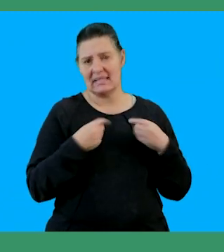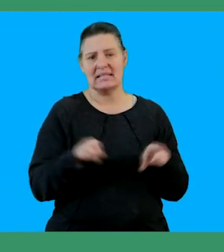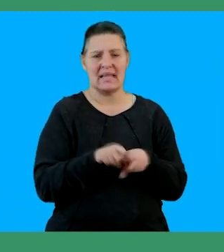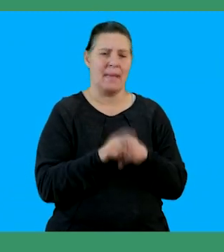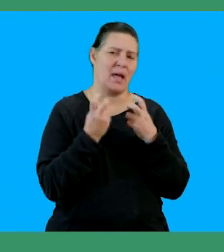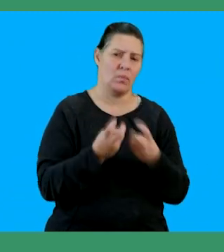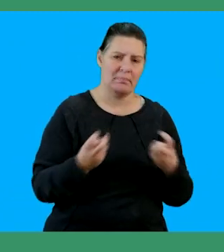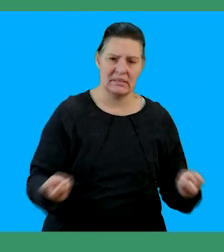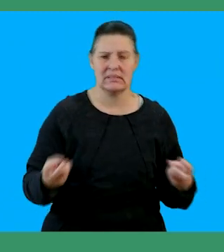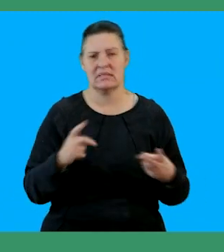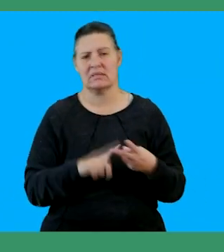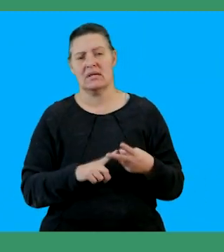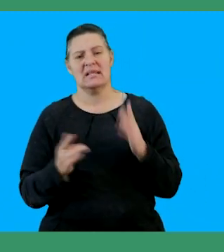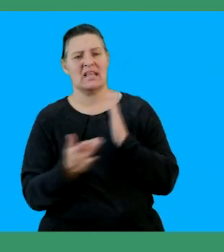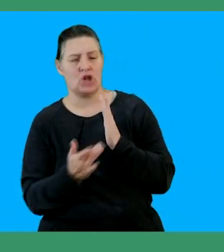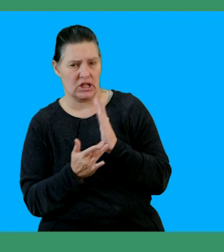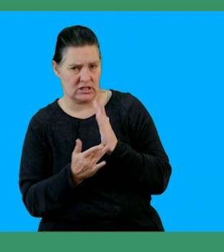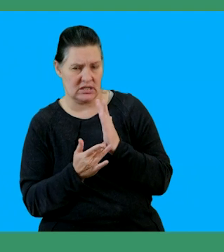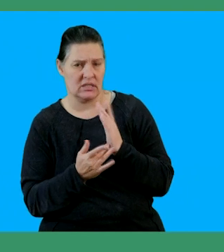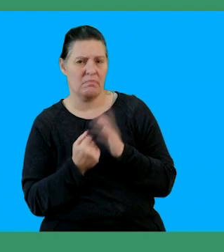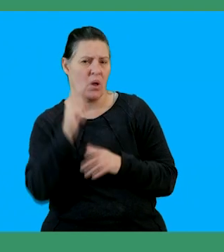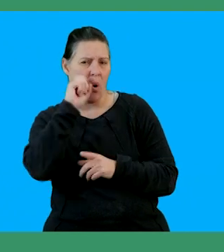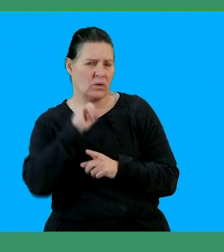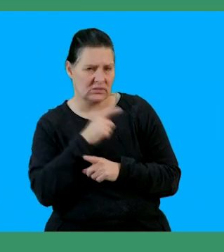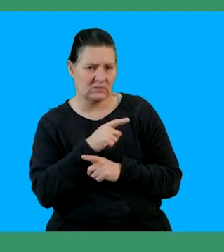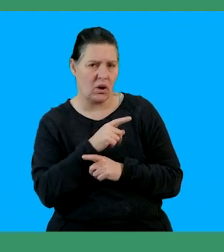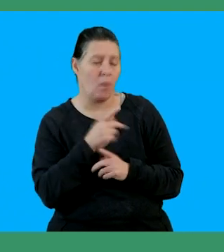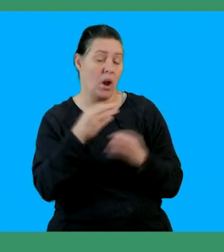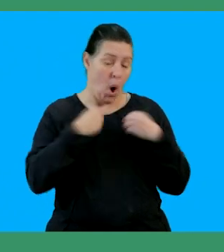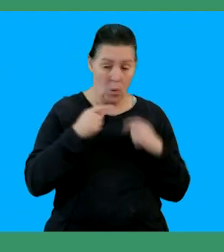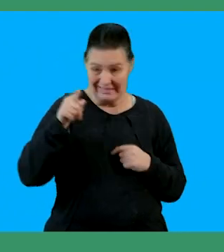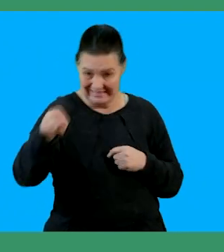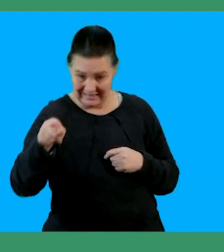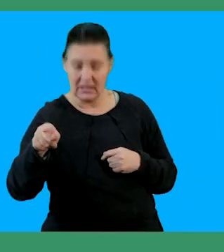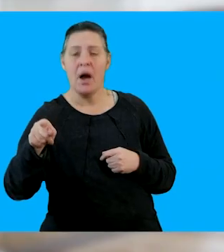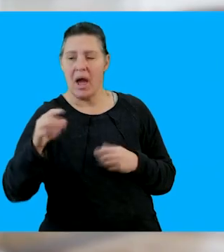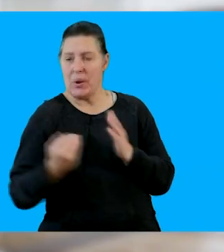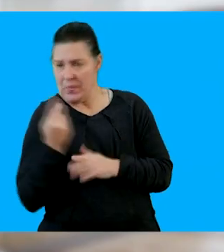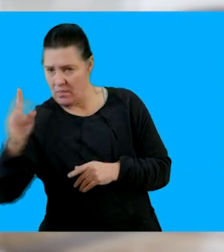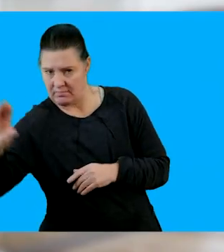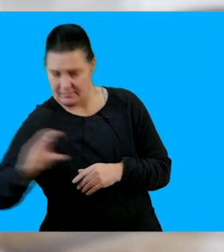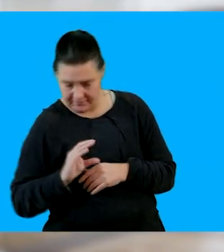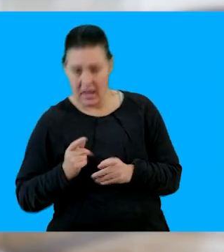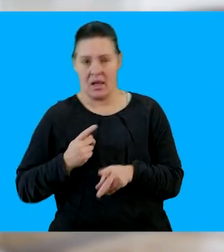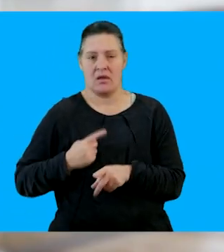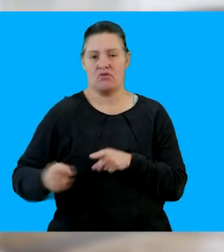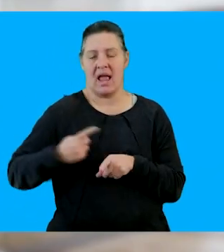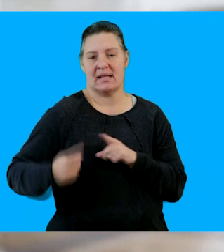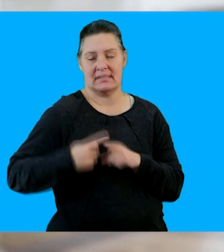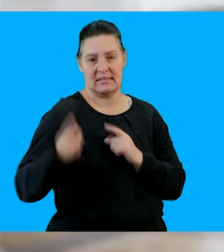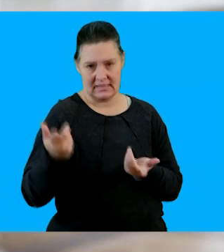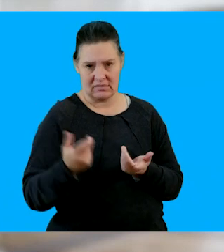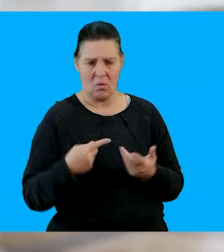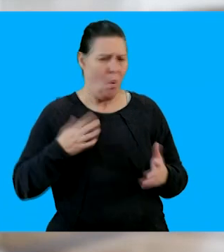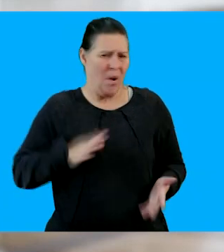assets such as equipment and technology, which is owned by another party. So obviously as a business, if